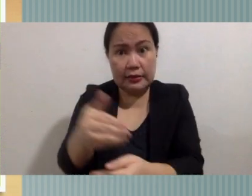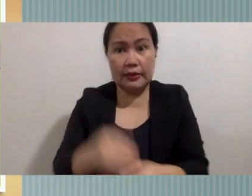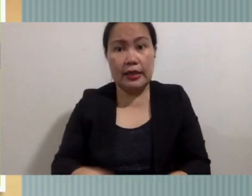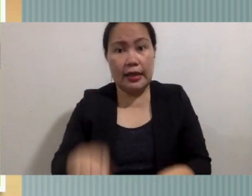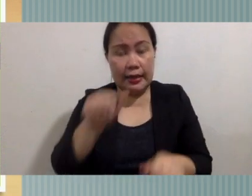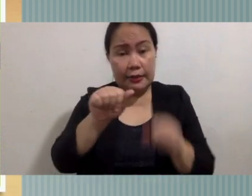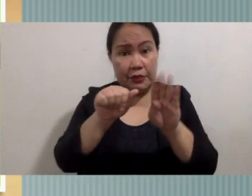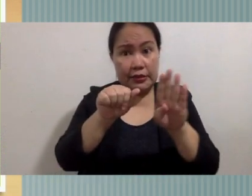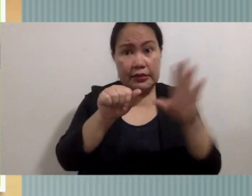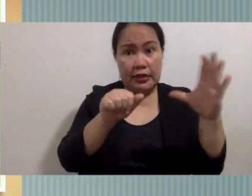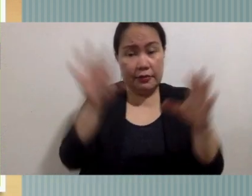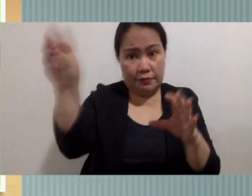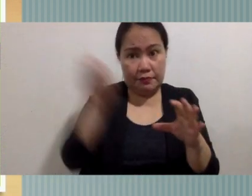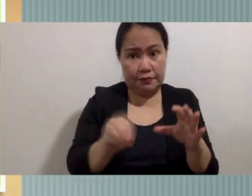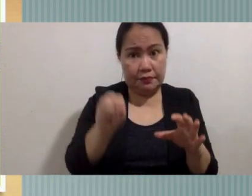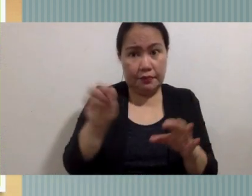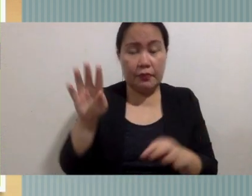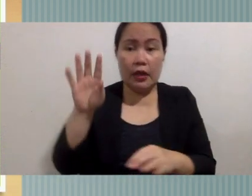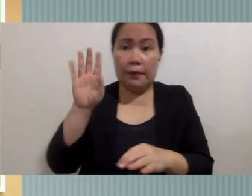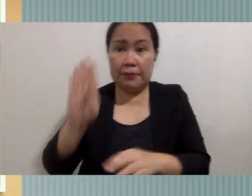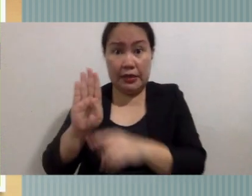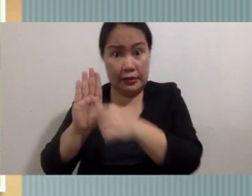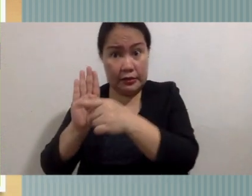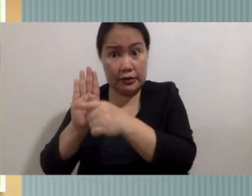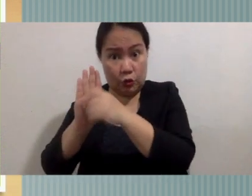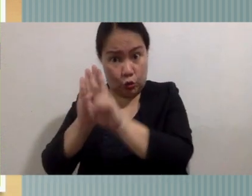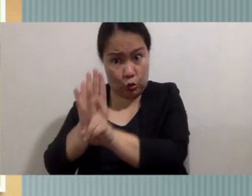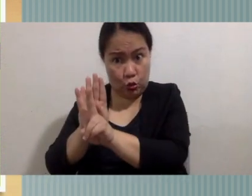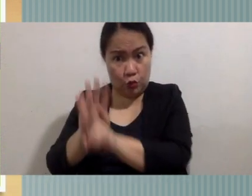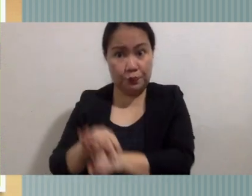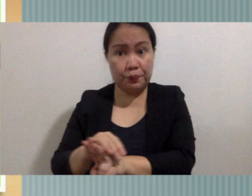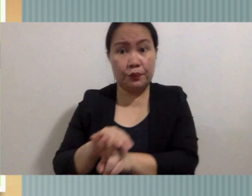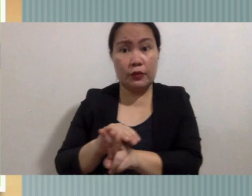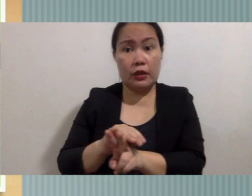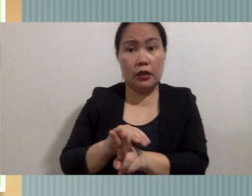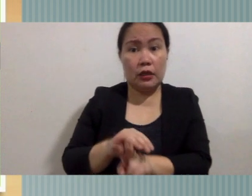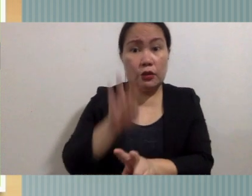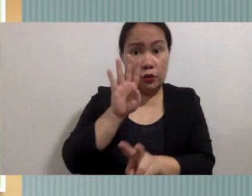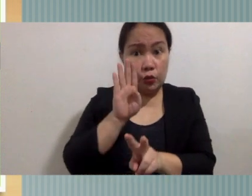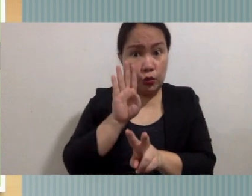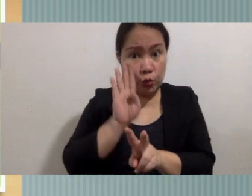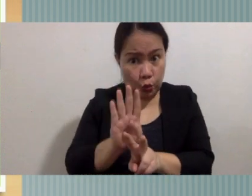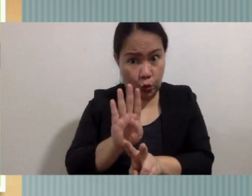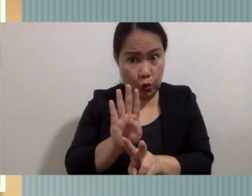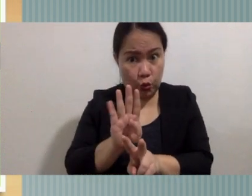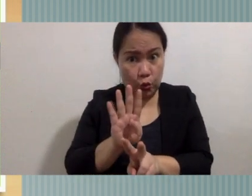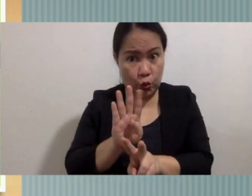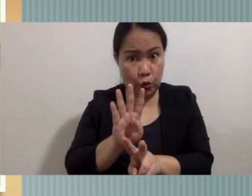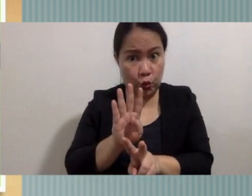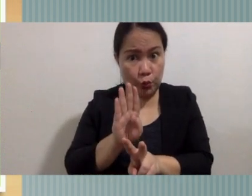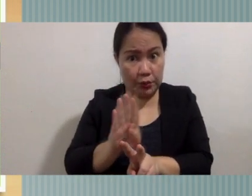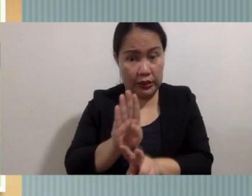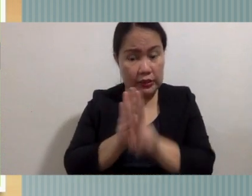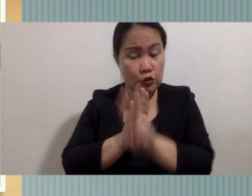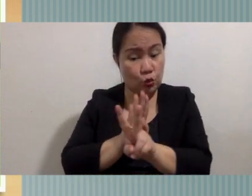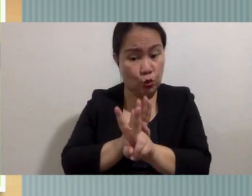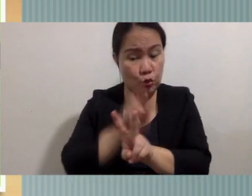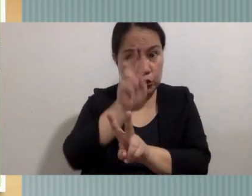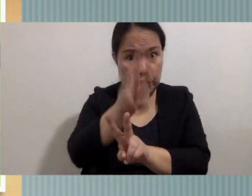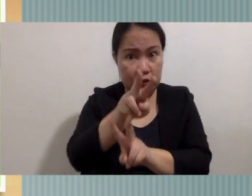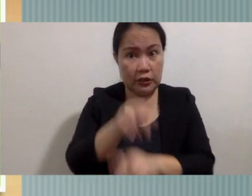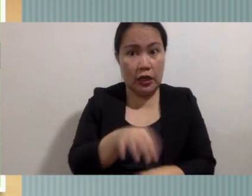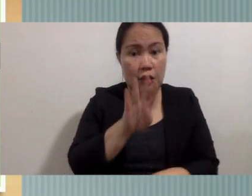ganun ulit, so substitute si b. Ayon si b, that is 2. Positive or negative, square root of 2